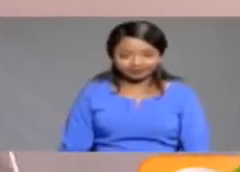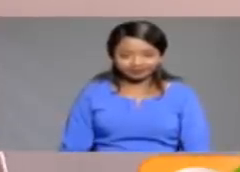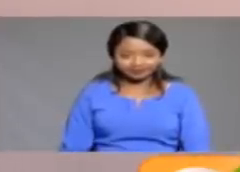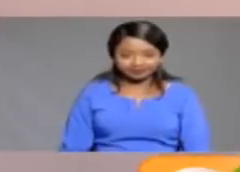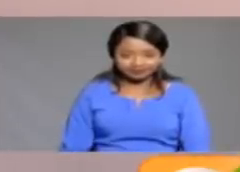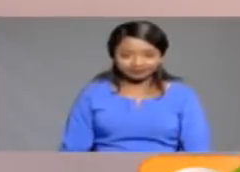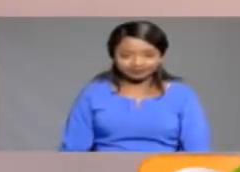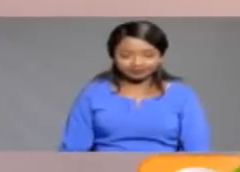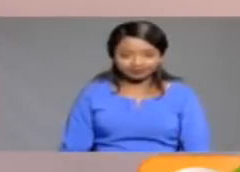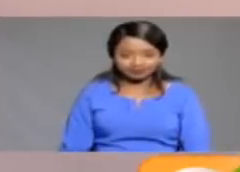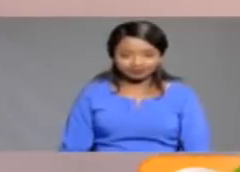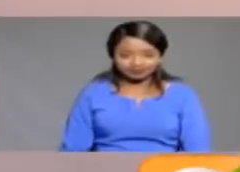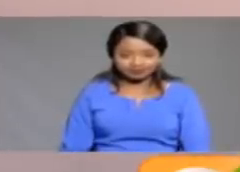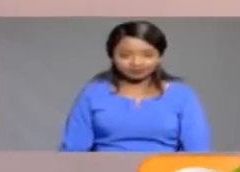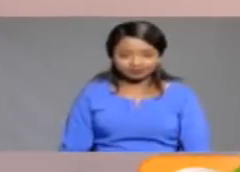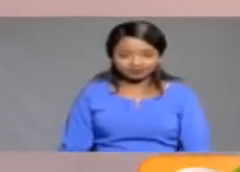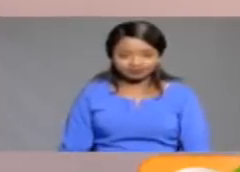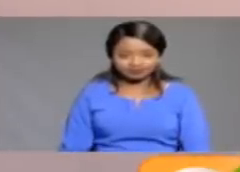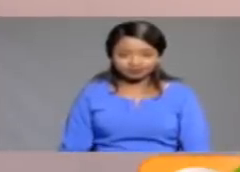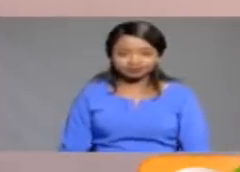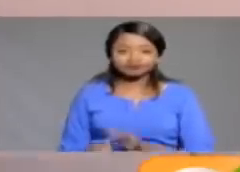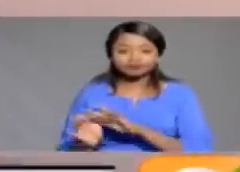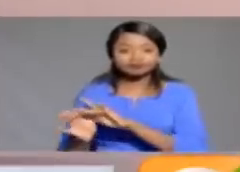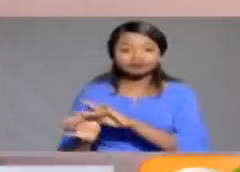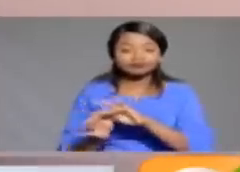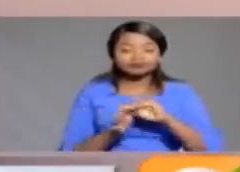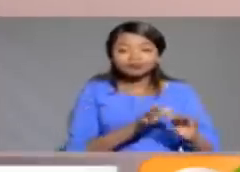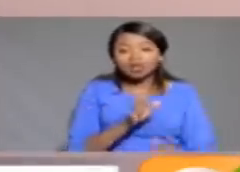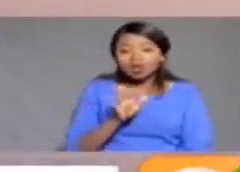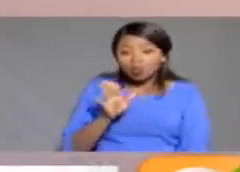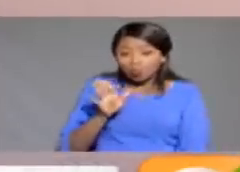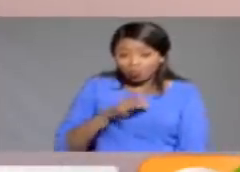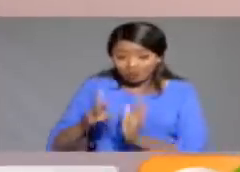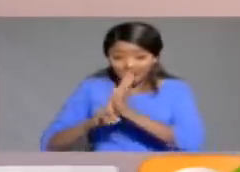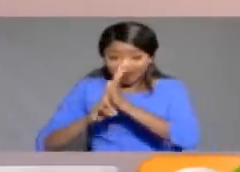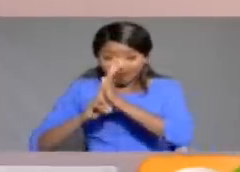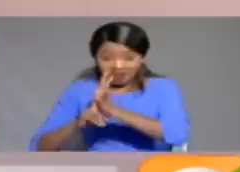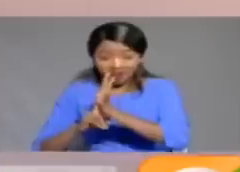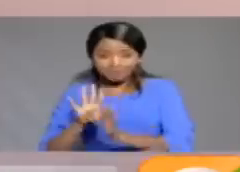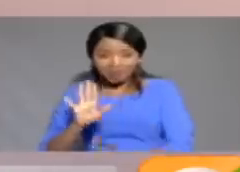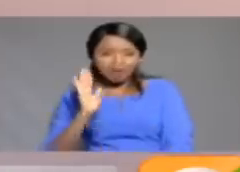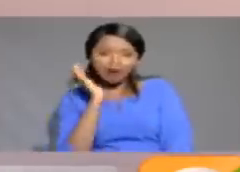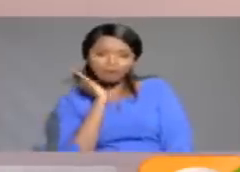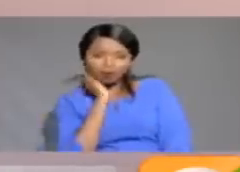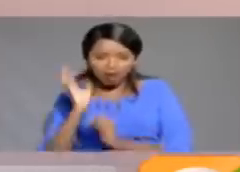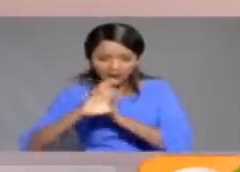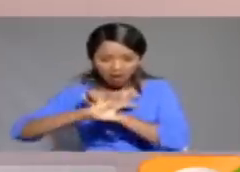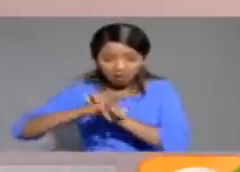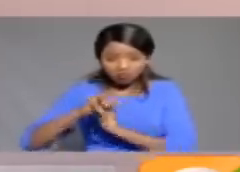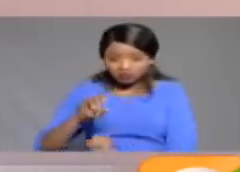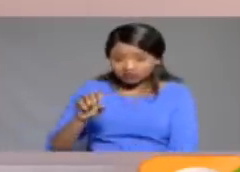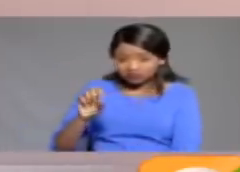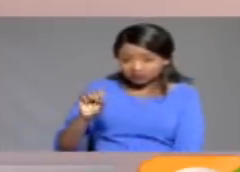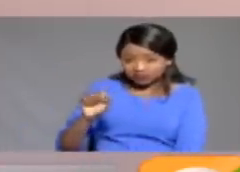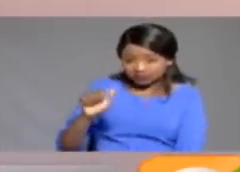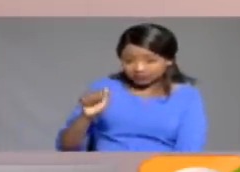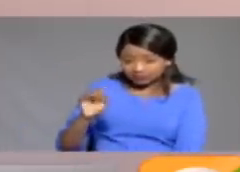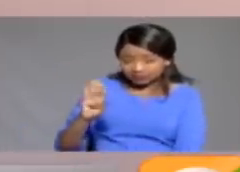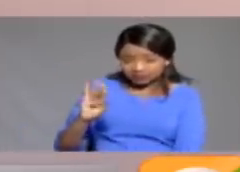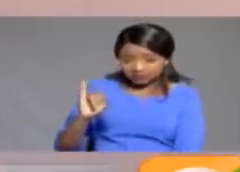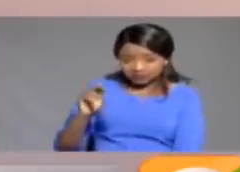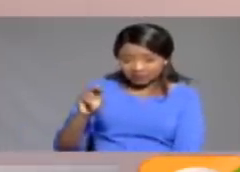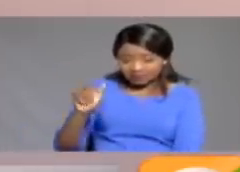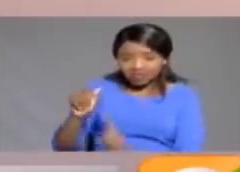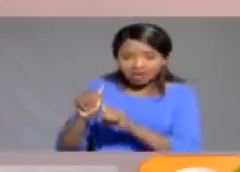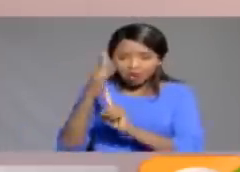Muranga women representative Sabina Shege shed tears today at a rally in Muranga, where the divide between President Kenyatta and